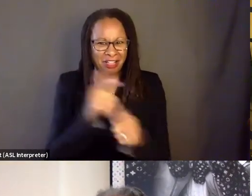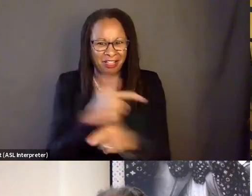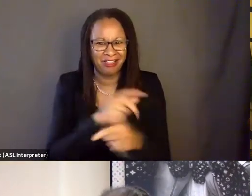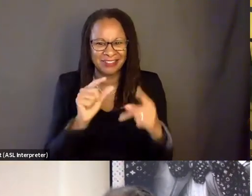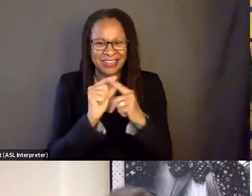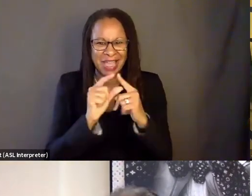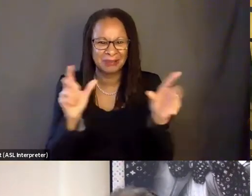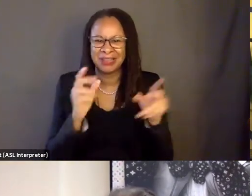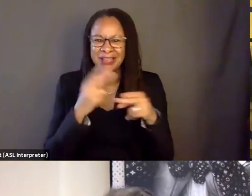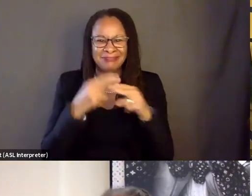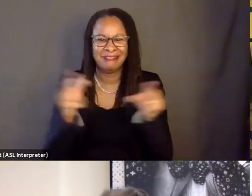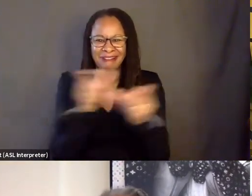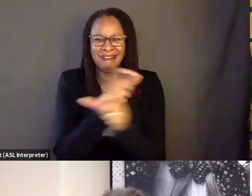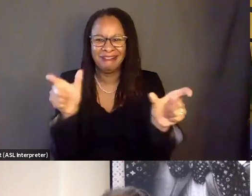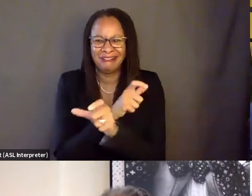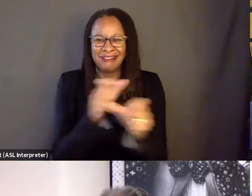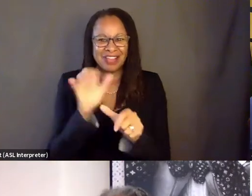Yeah, you're not alone.